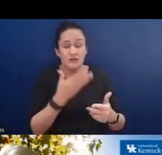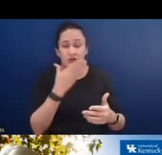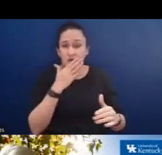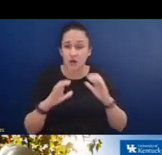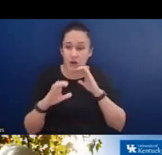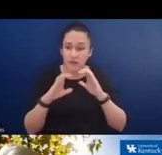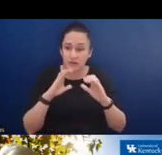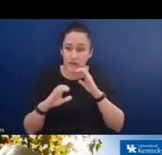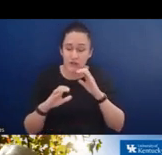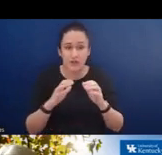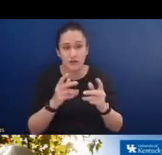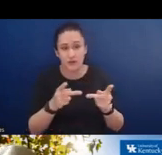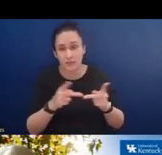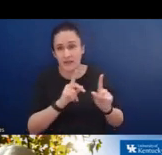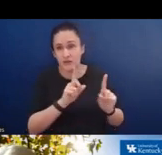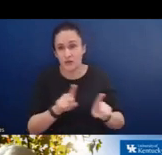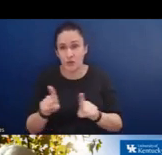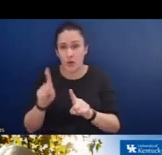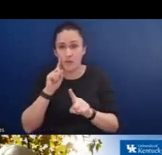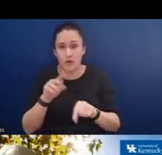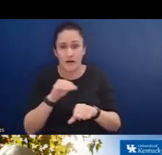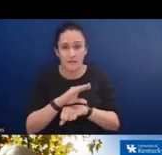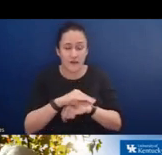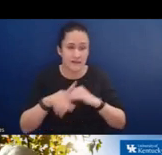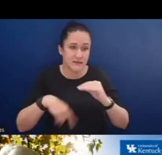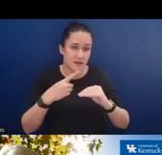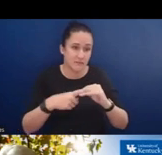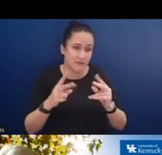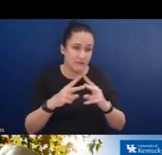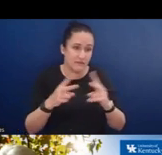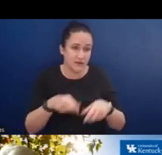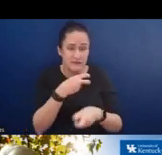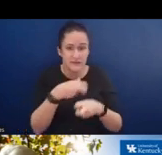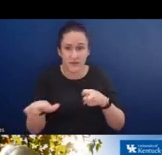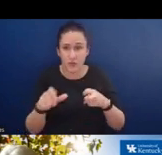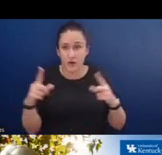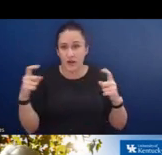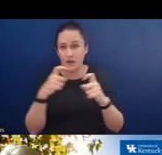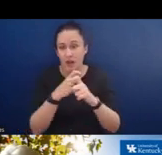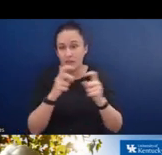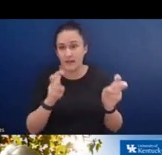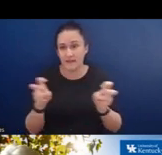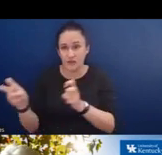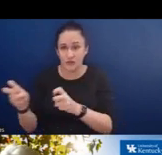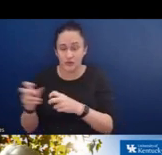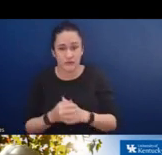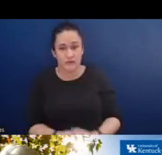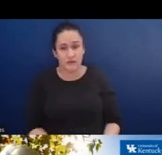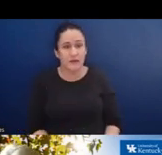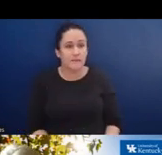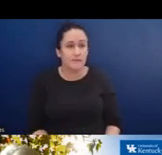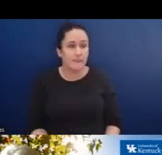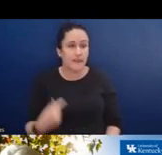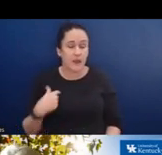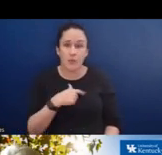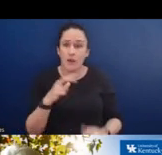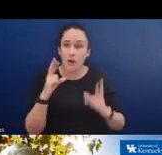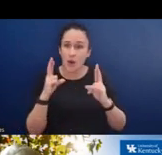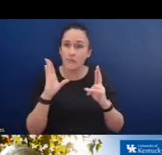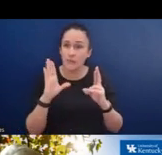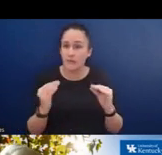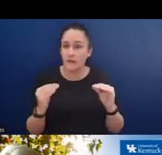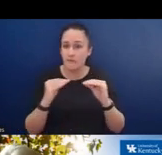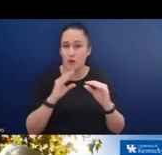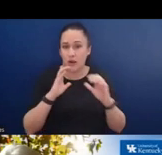or places to go for advice on very difficult and complex issues. And that we hope that these will be